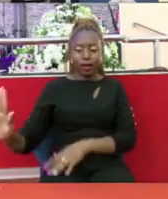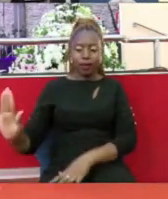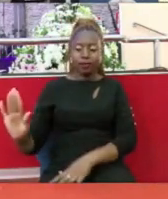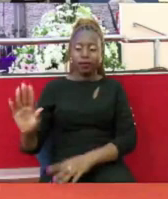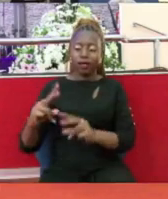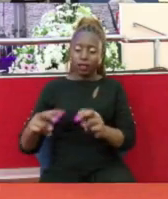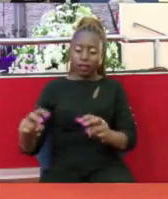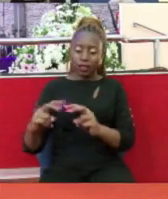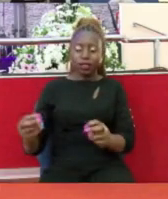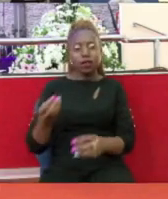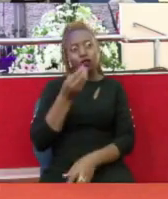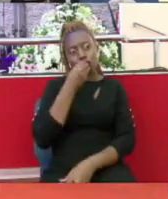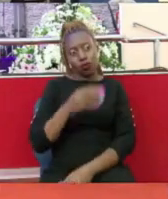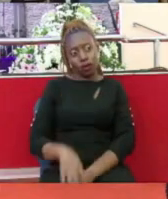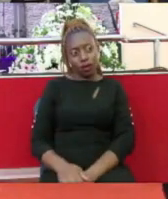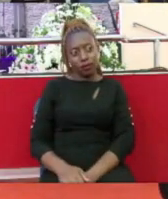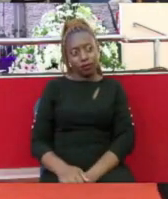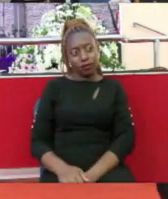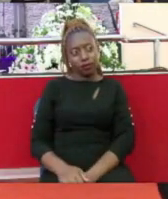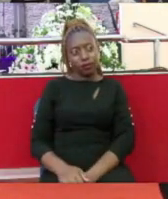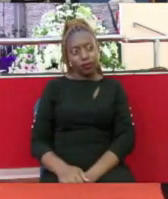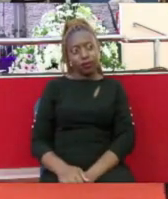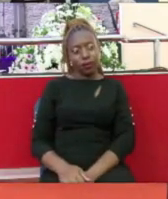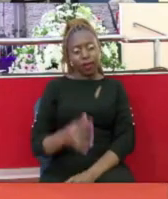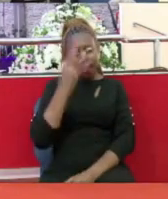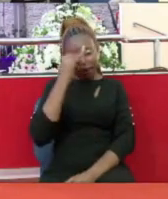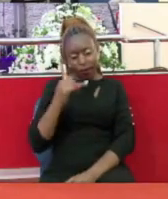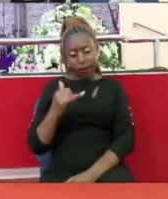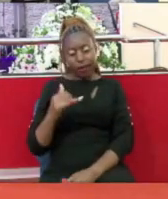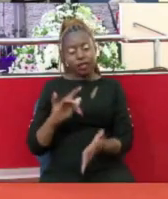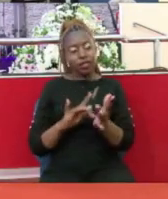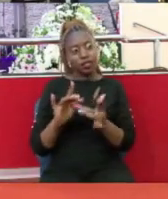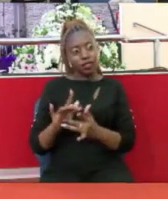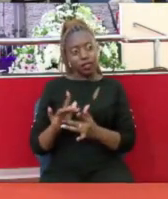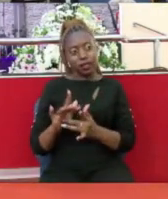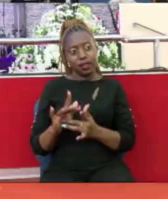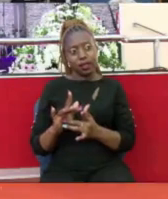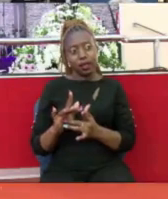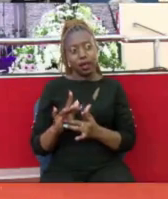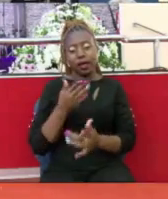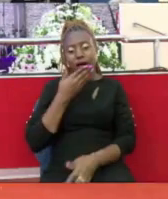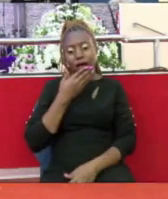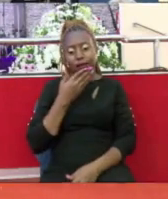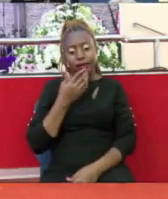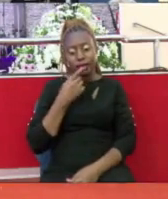Why did Jesus tell them that? Why did Jesus tell them something almost impossible?